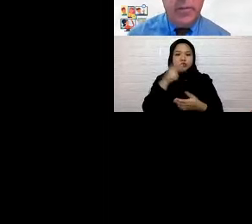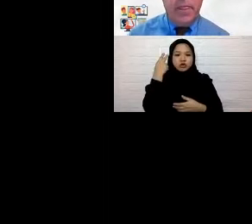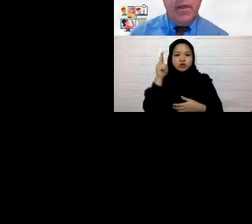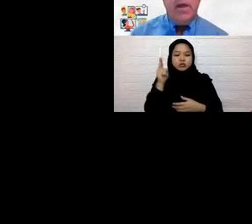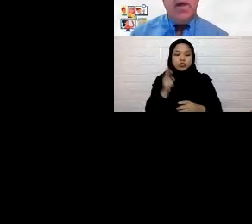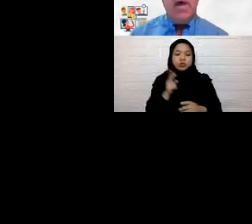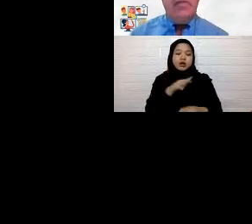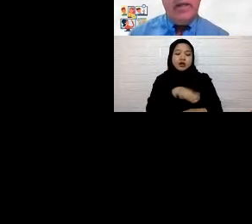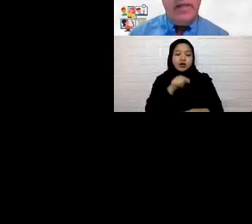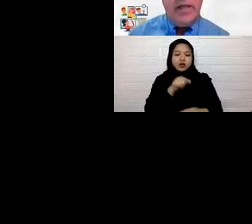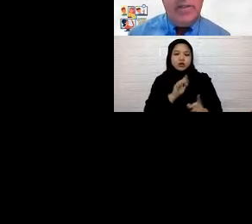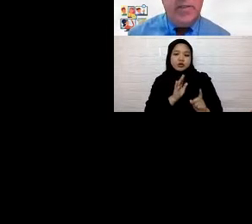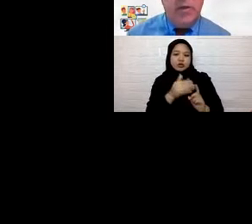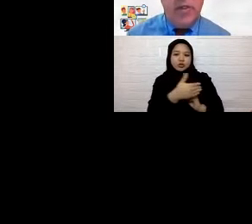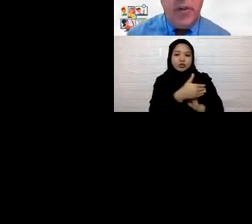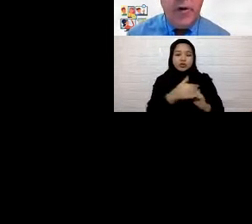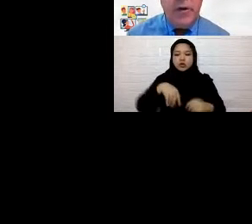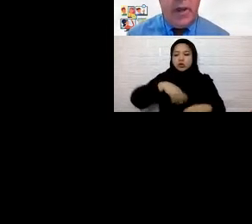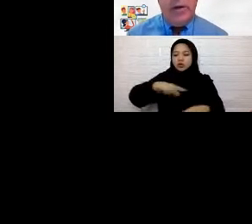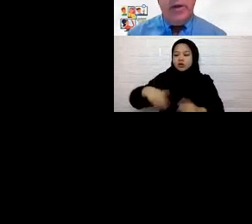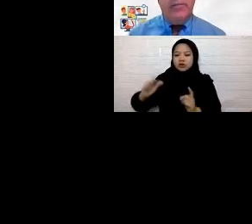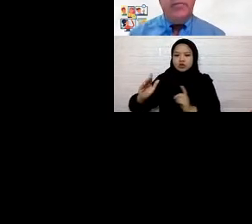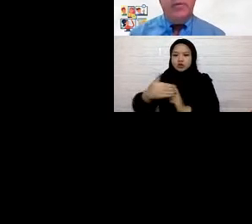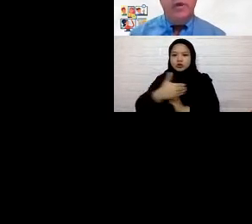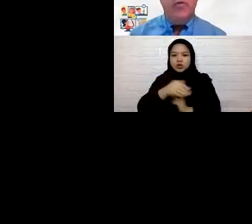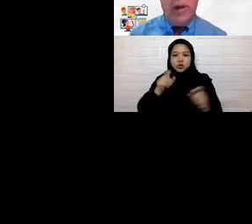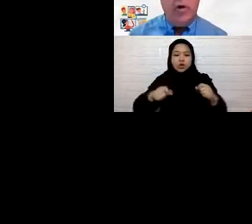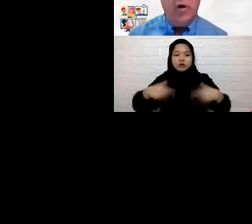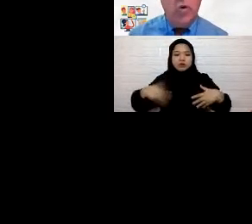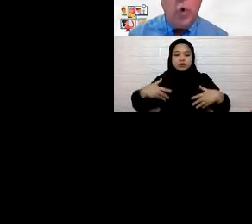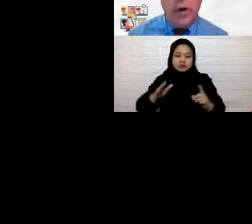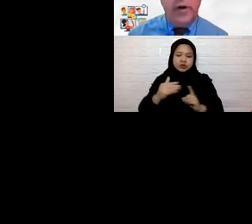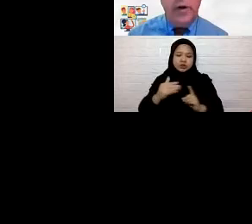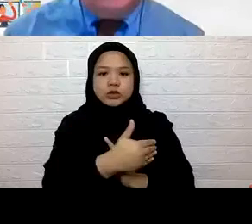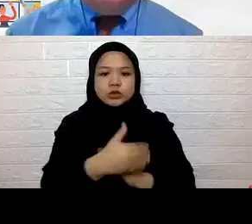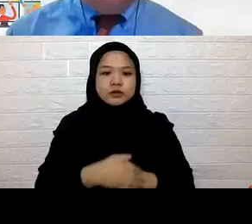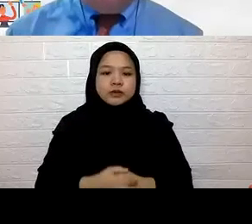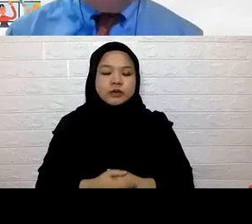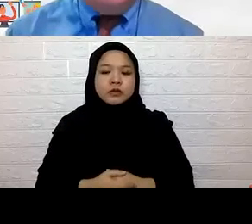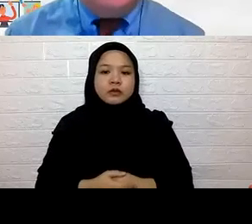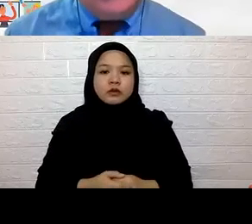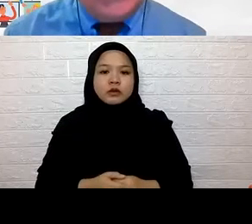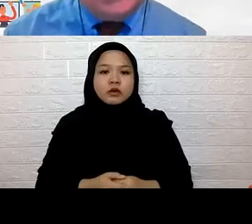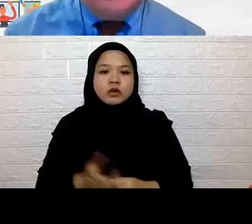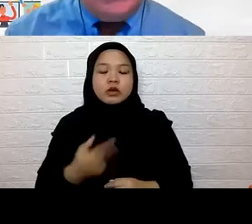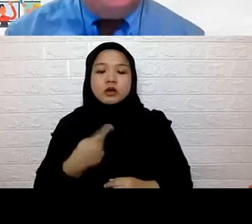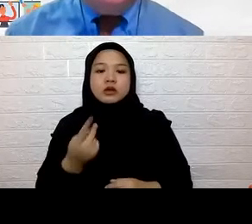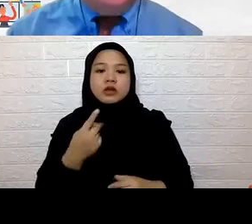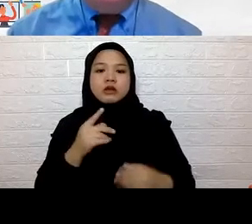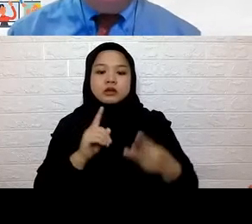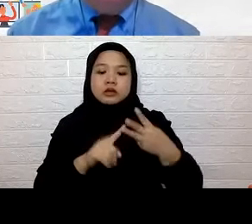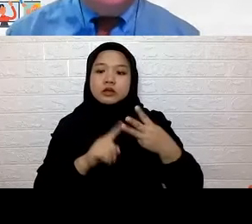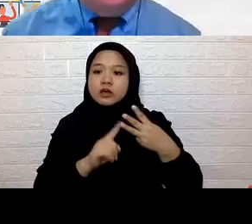professionals. And that leads to the third area of what I call core or foundation